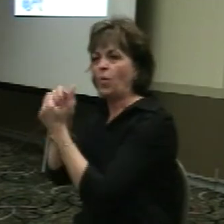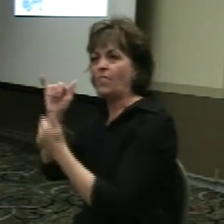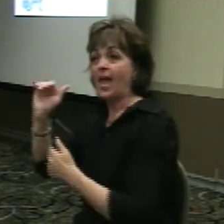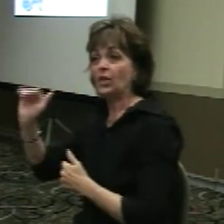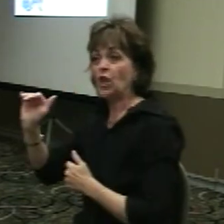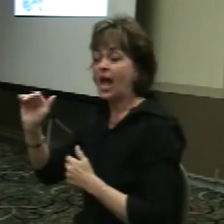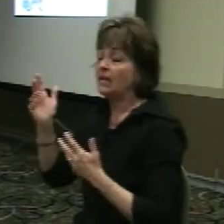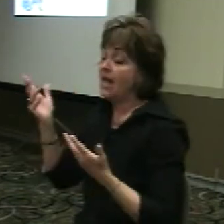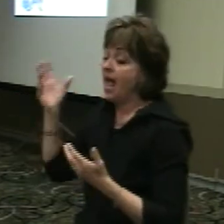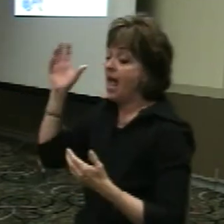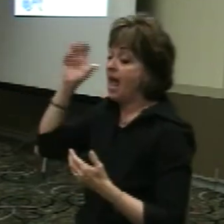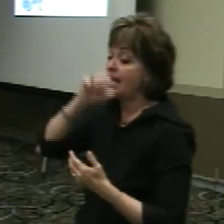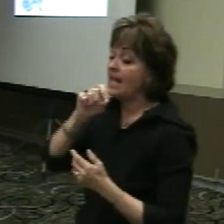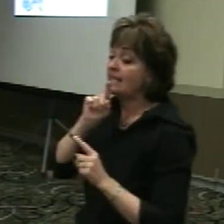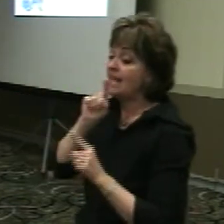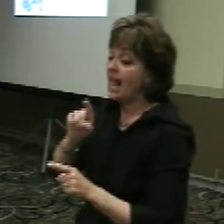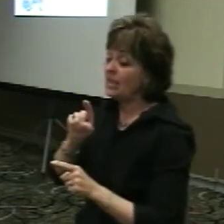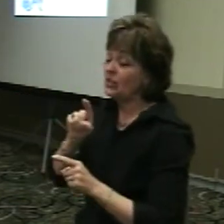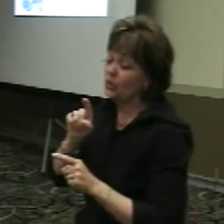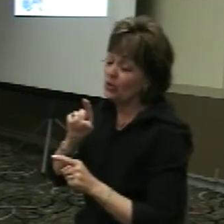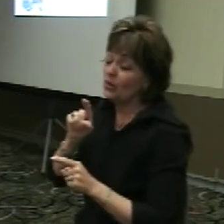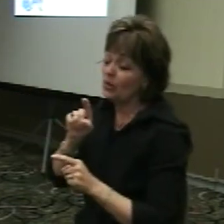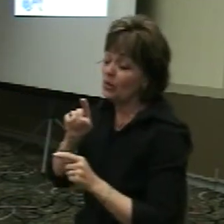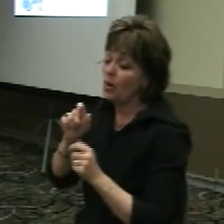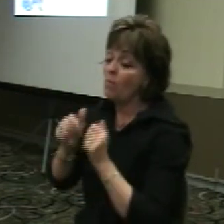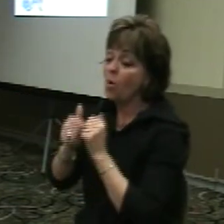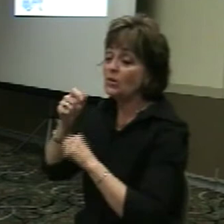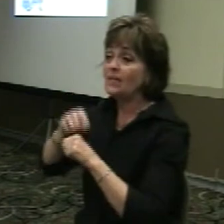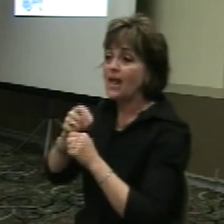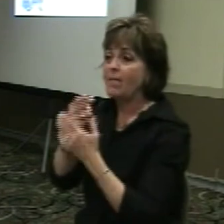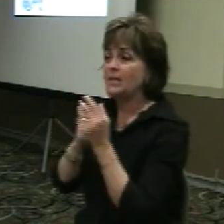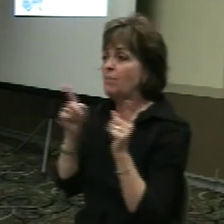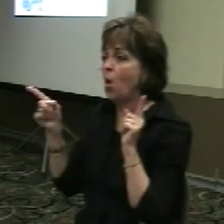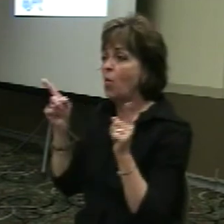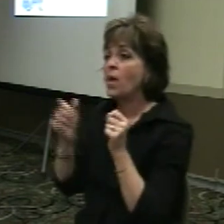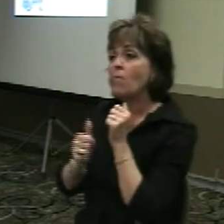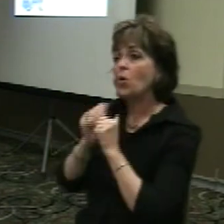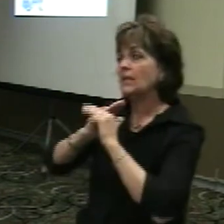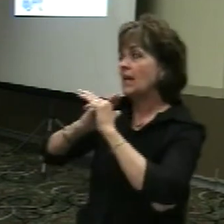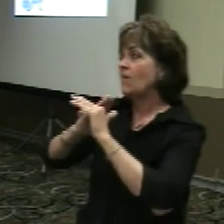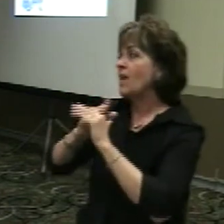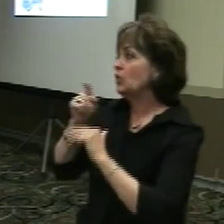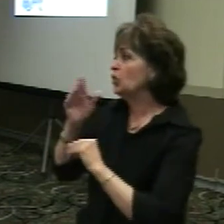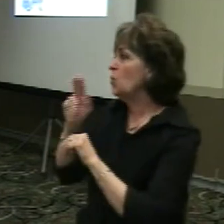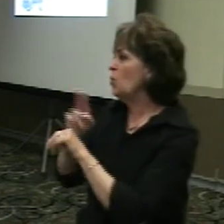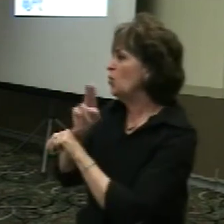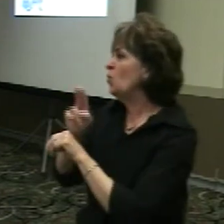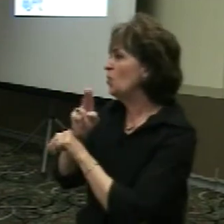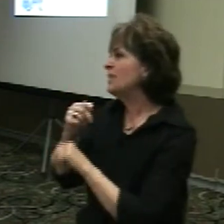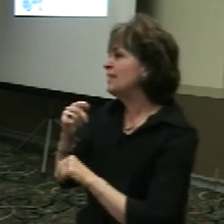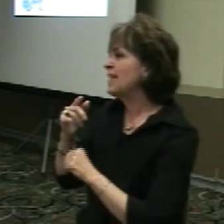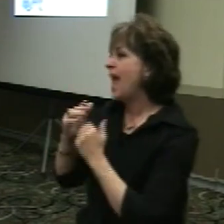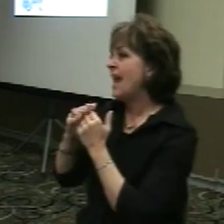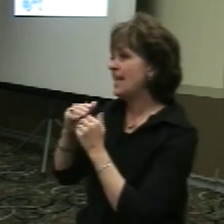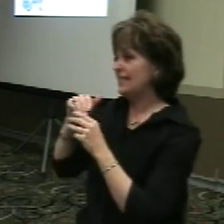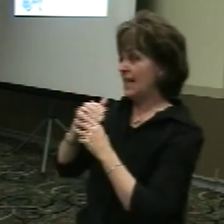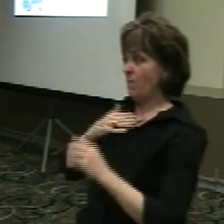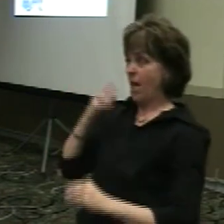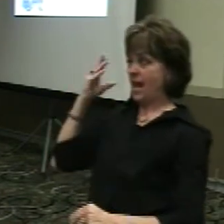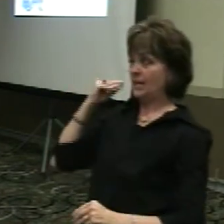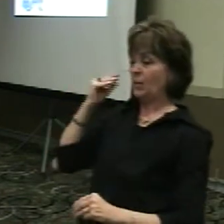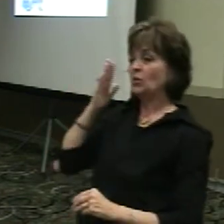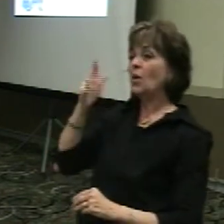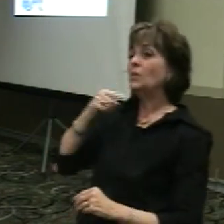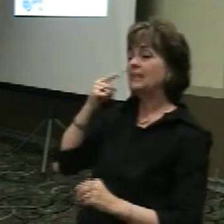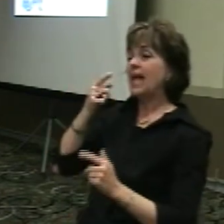Actually, I guess the answer to that in most cases is both. Most of the interventions that you're going to be utilizing, at least in my